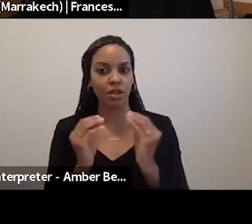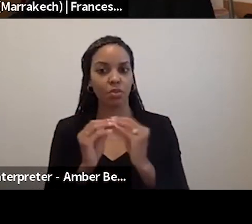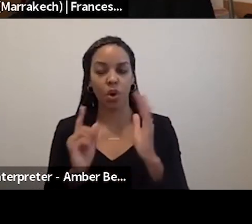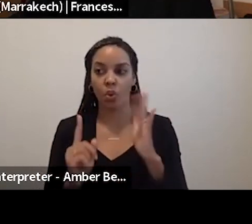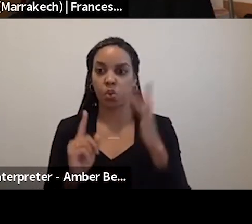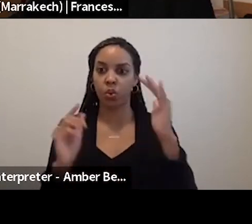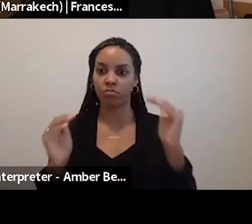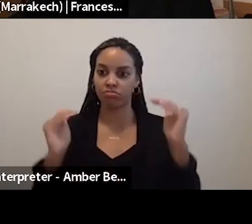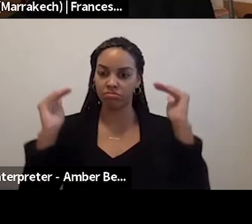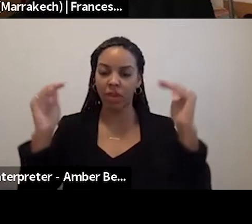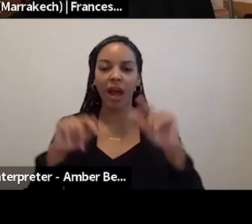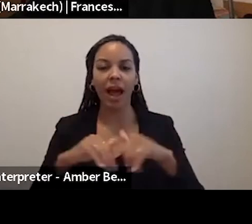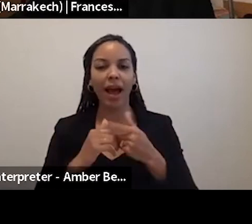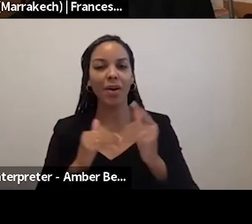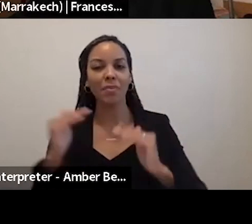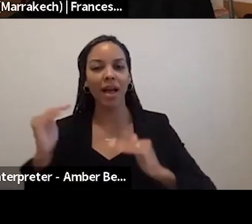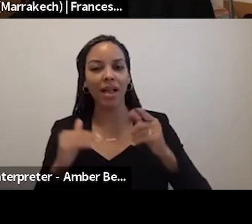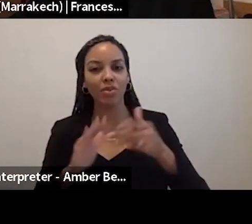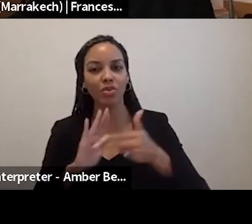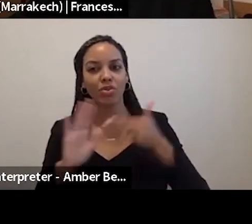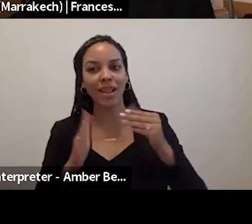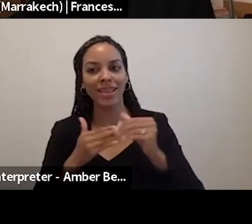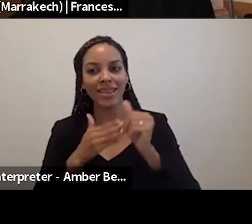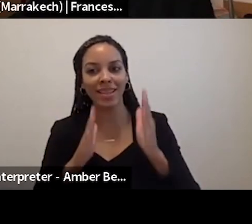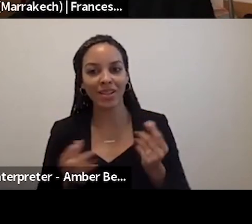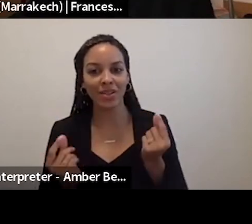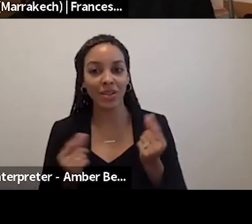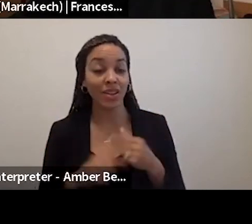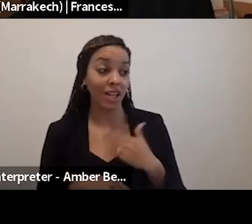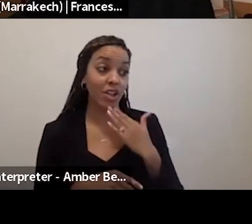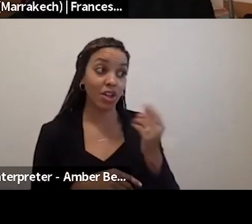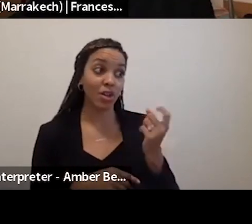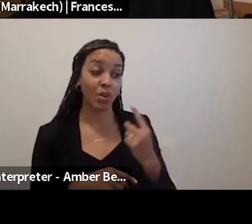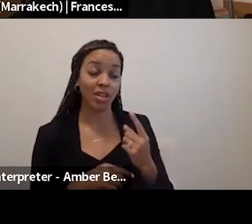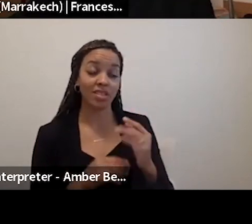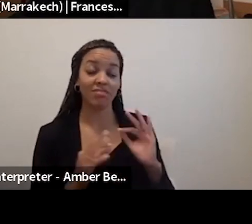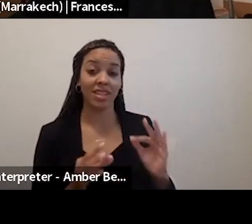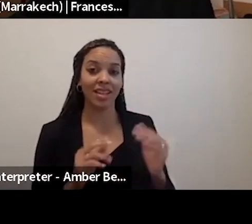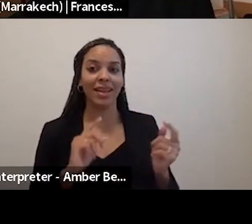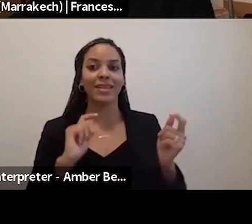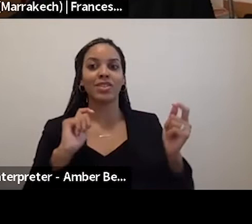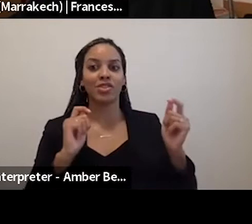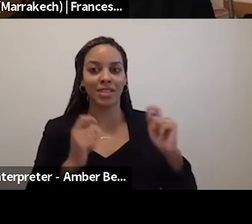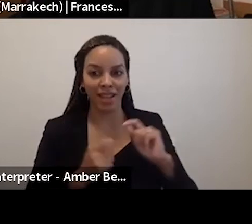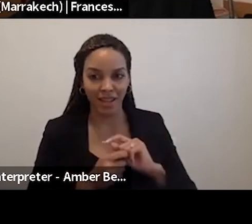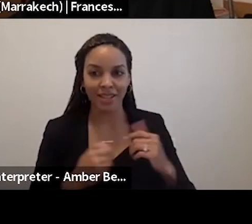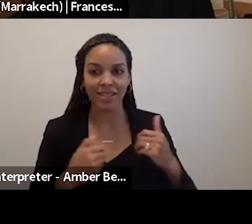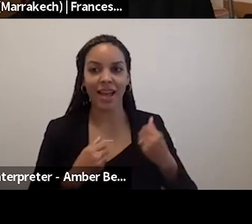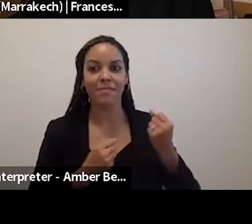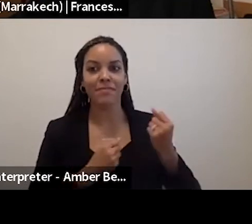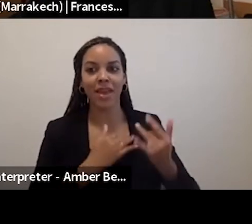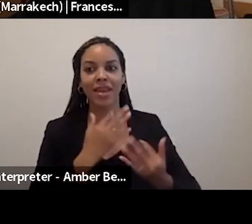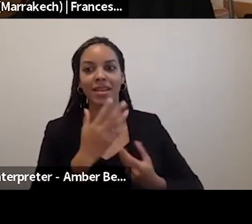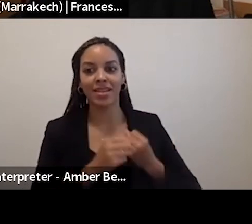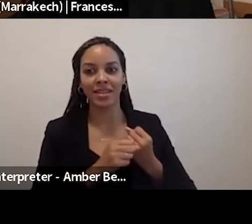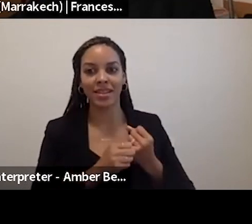that as a leader? It's a good question, actually. I mean, it's changed. It's had many different eras in that 150